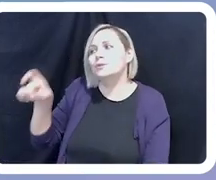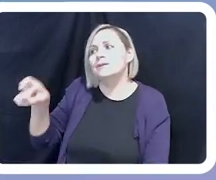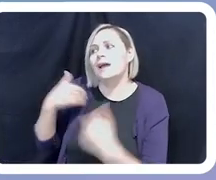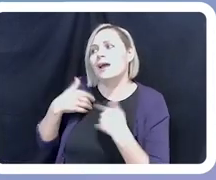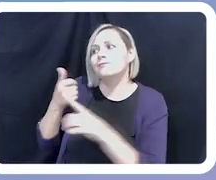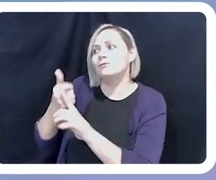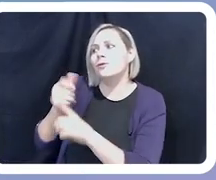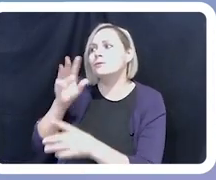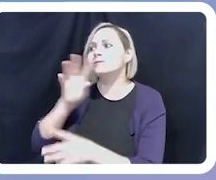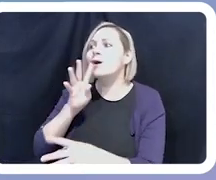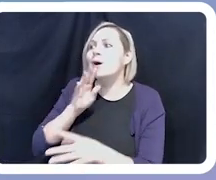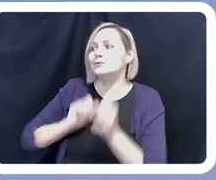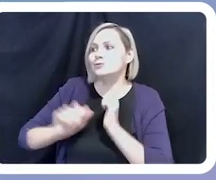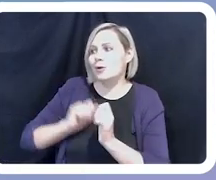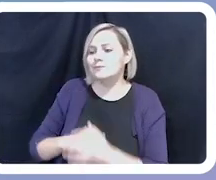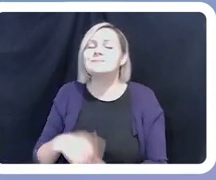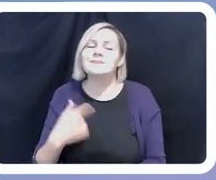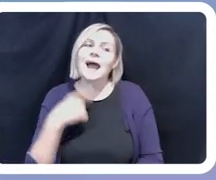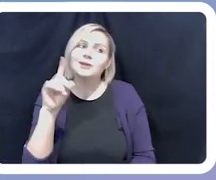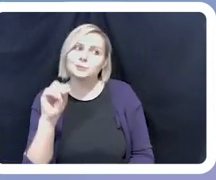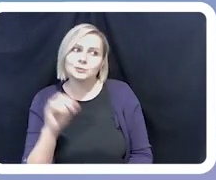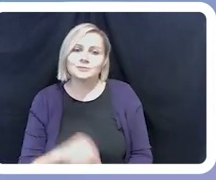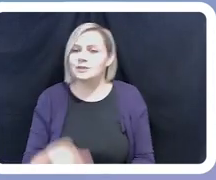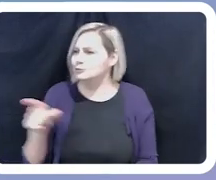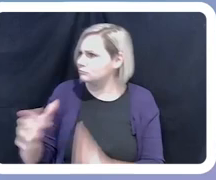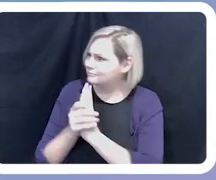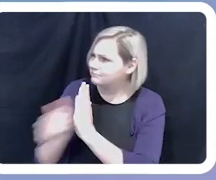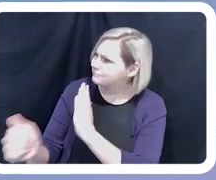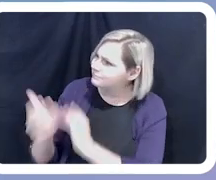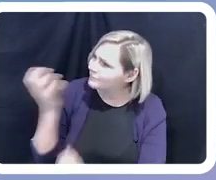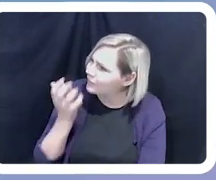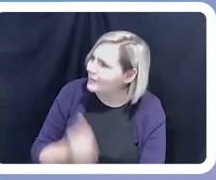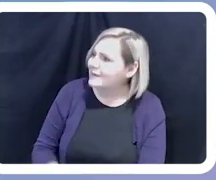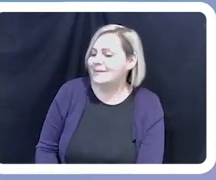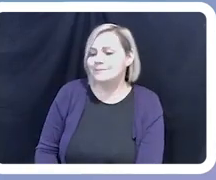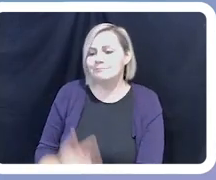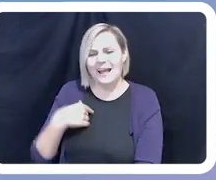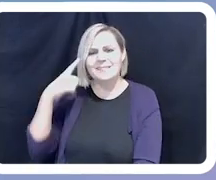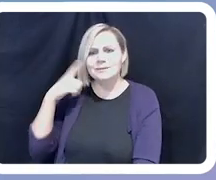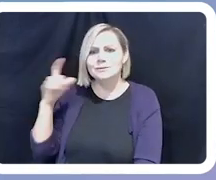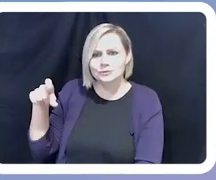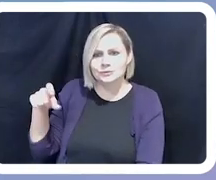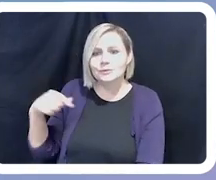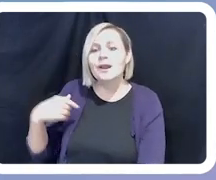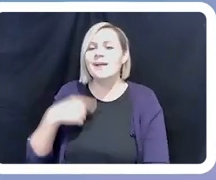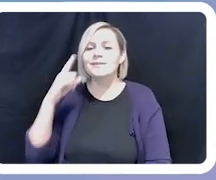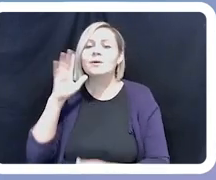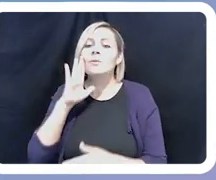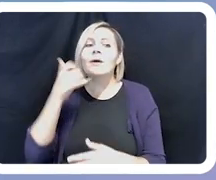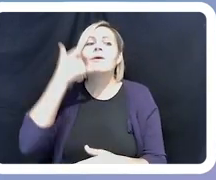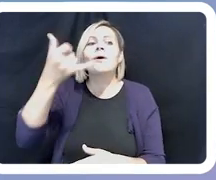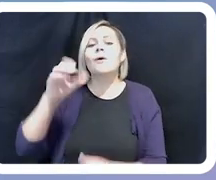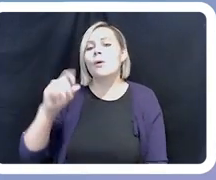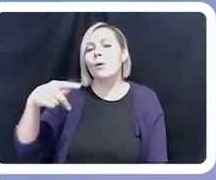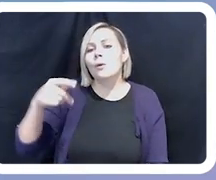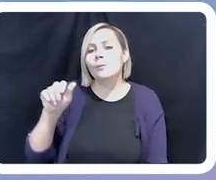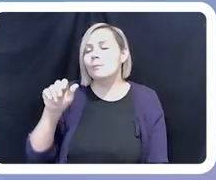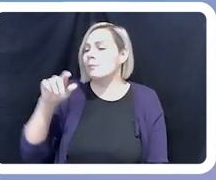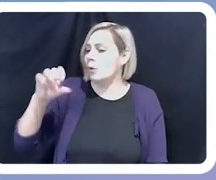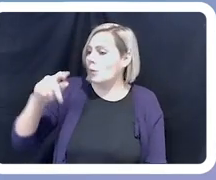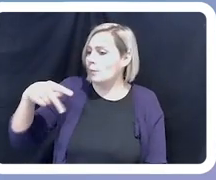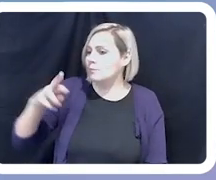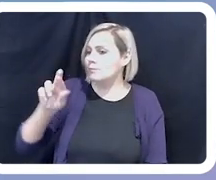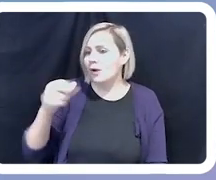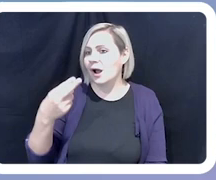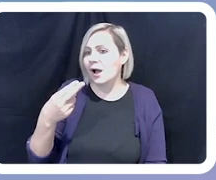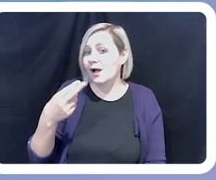show. I do. That's my You're so good at this. Yes, I think you should. I think that I'm going to get on the phone and call Oprah after